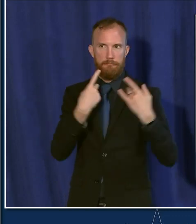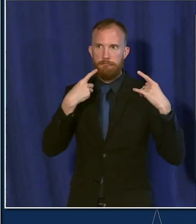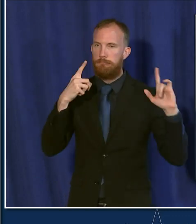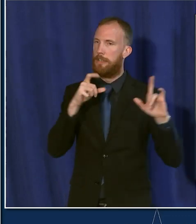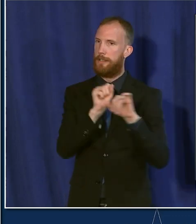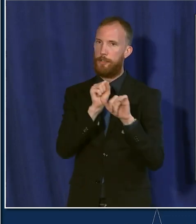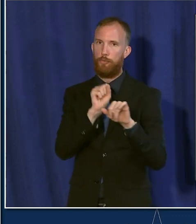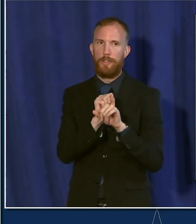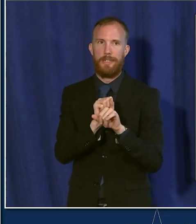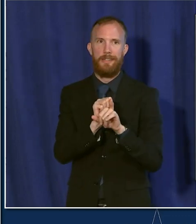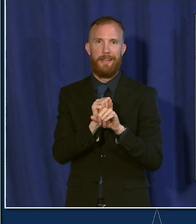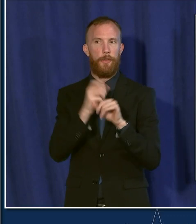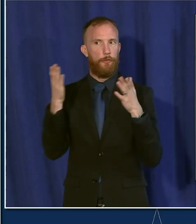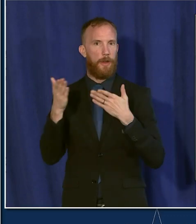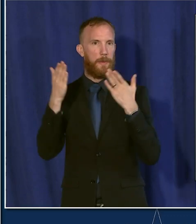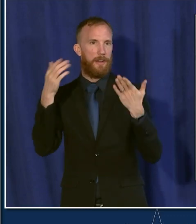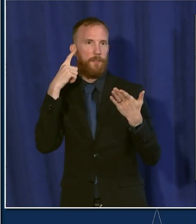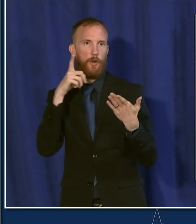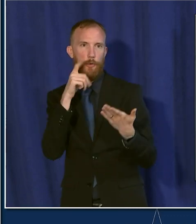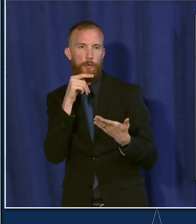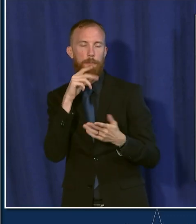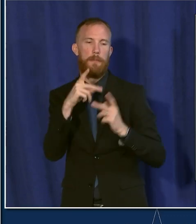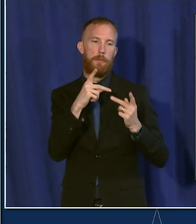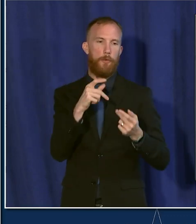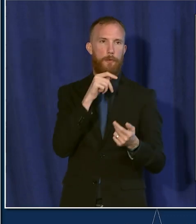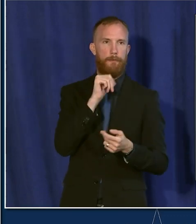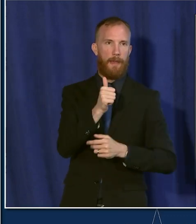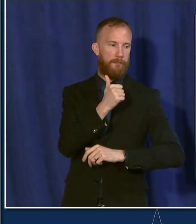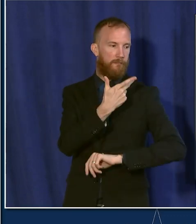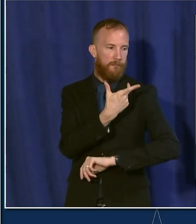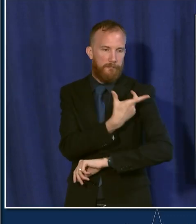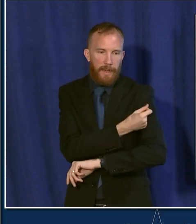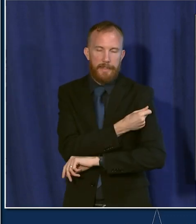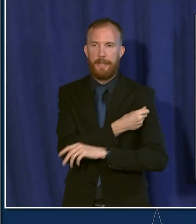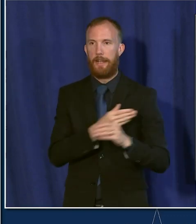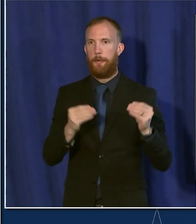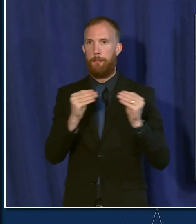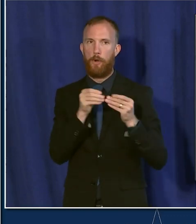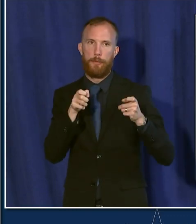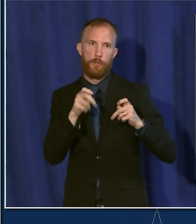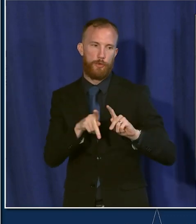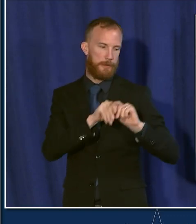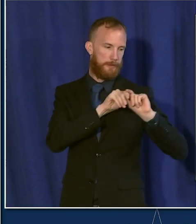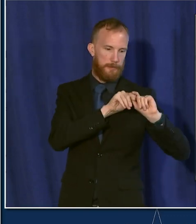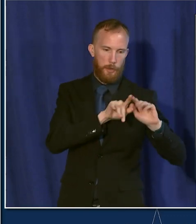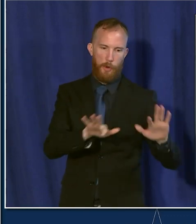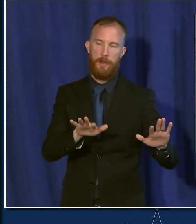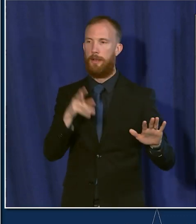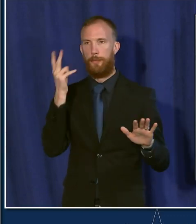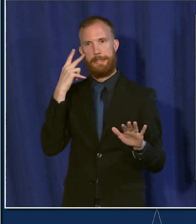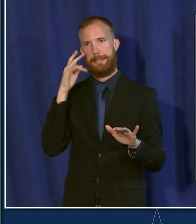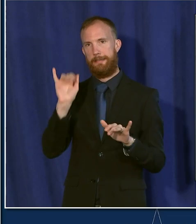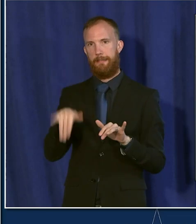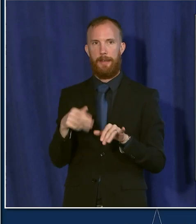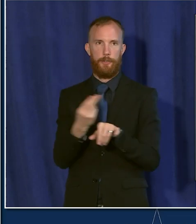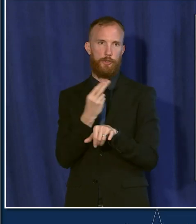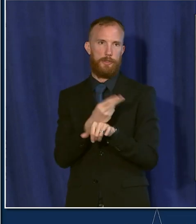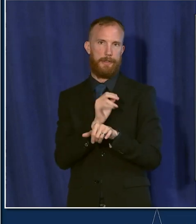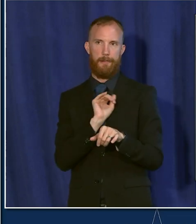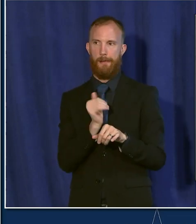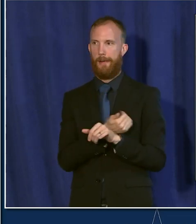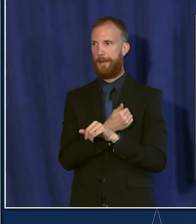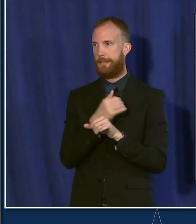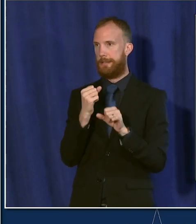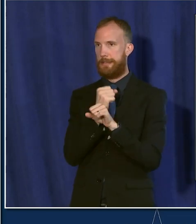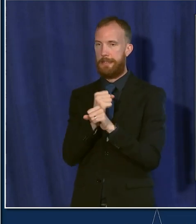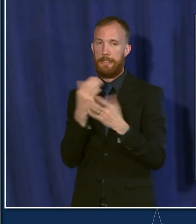there are a lot of people not vaccinated, there's more opportunity for that to spread. And we see that pretty clearly in our local data here. So anybody who's got a concern,